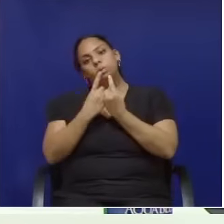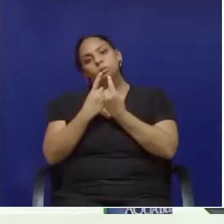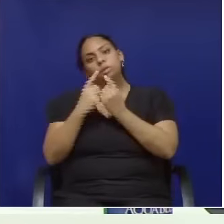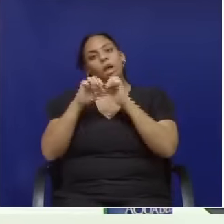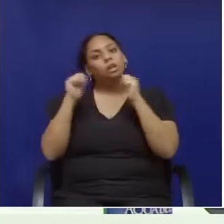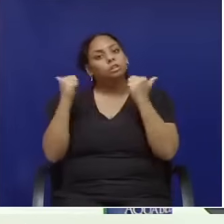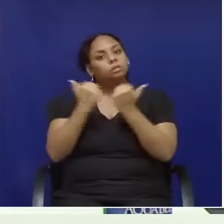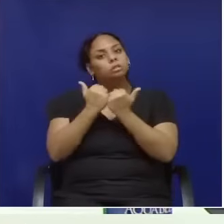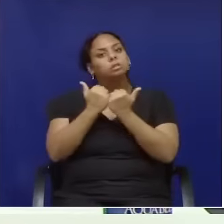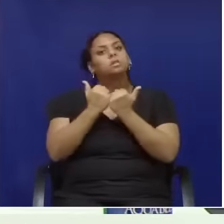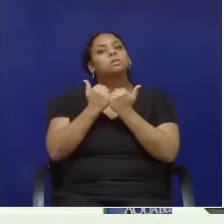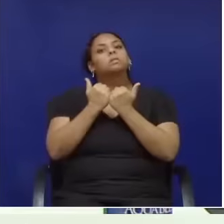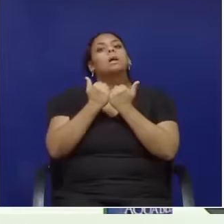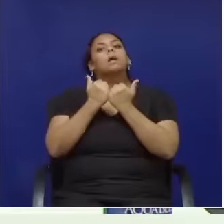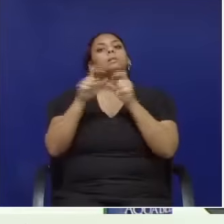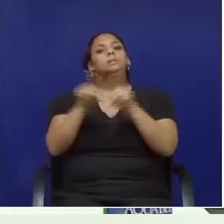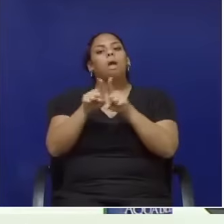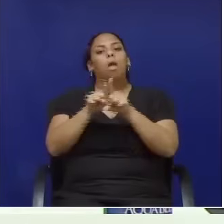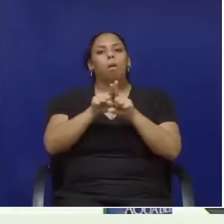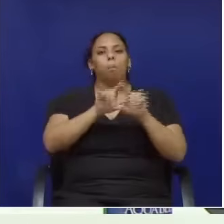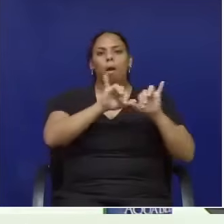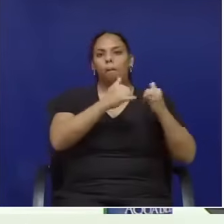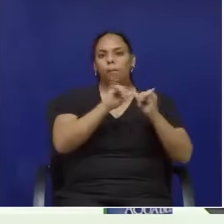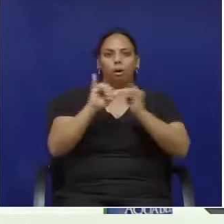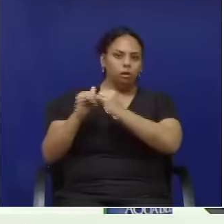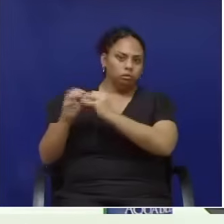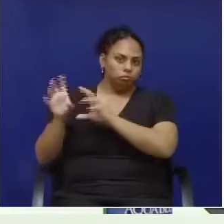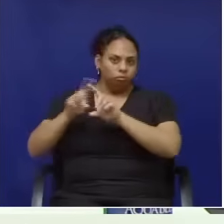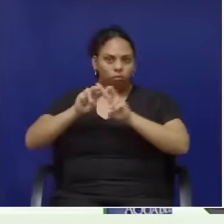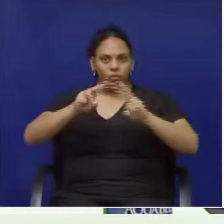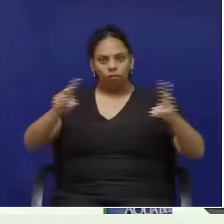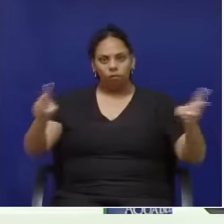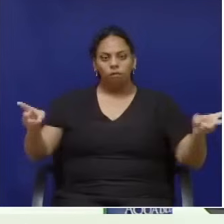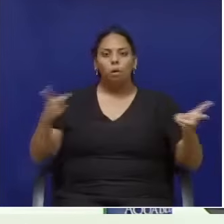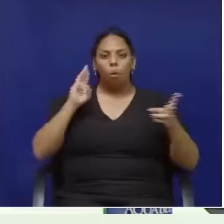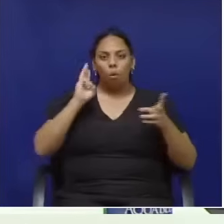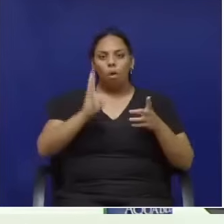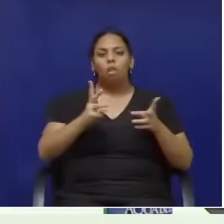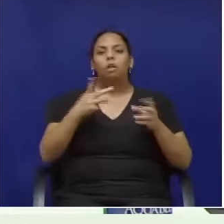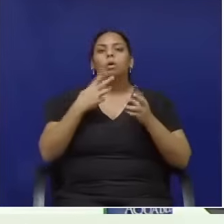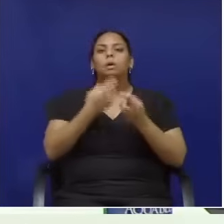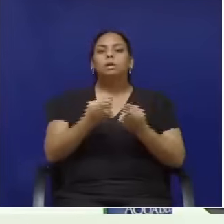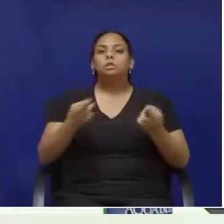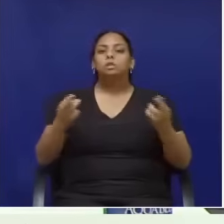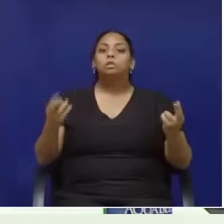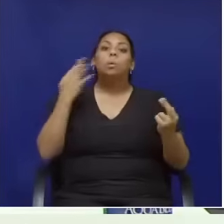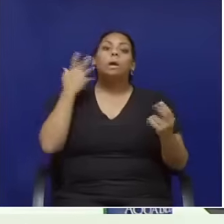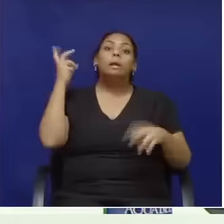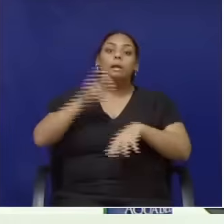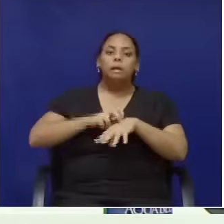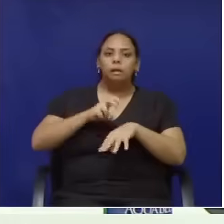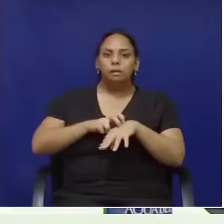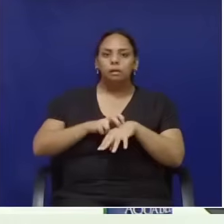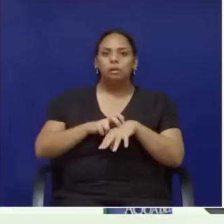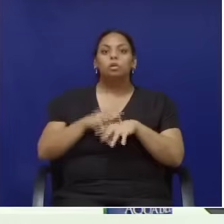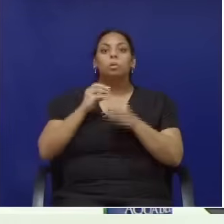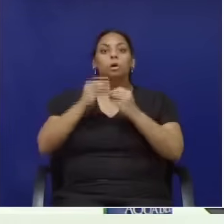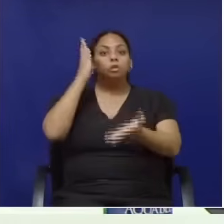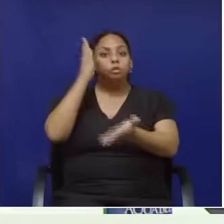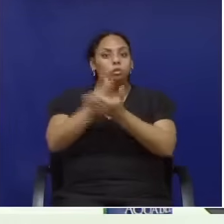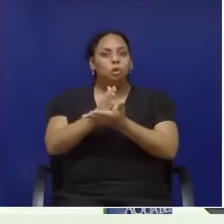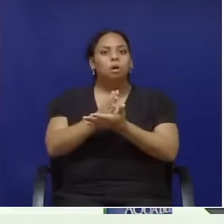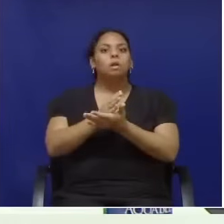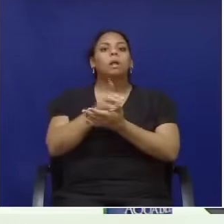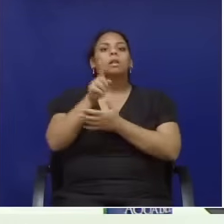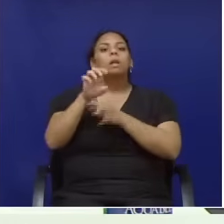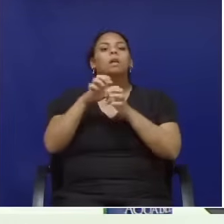and stakeholders. The department will continue to reprioritize resources where necessary to ensure that key